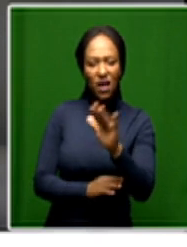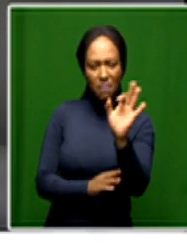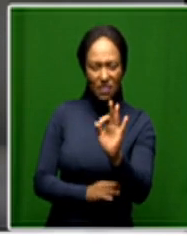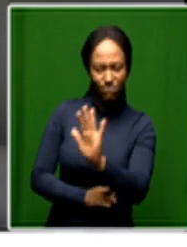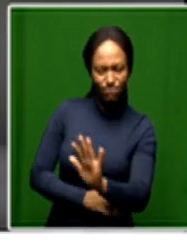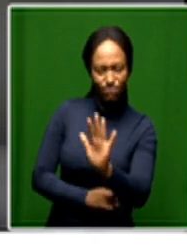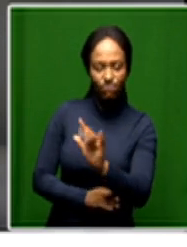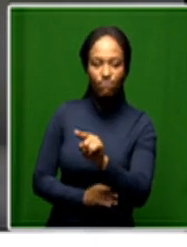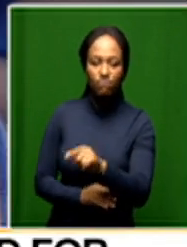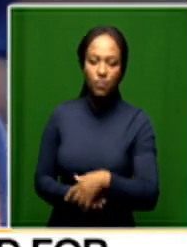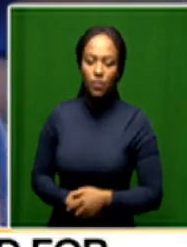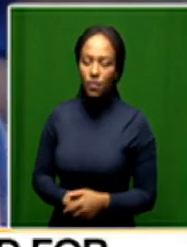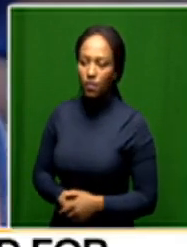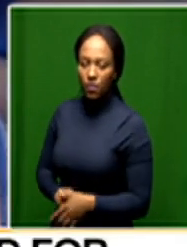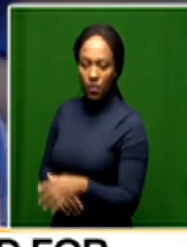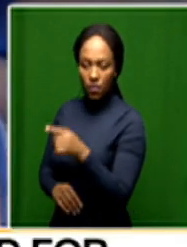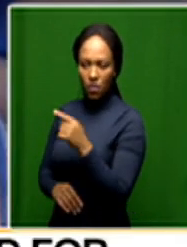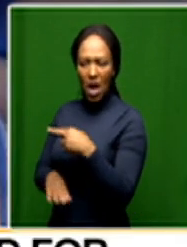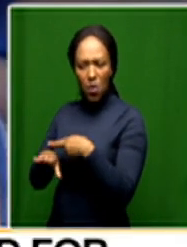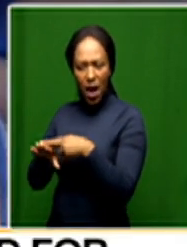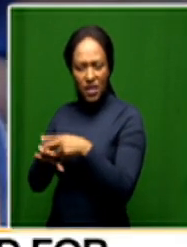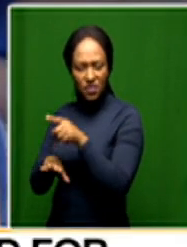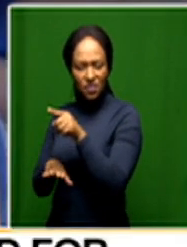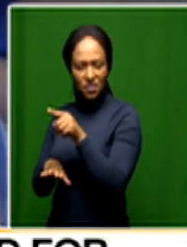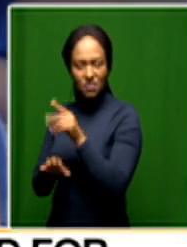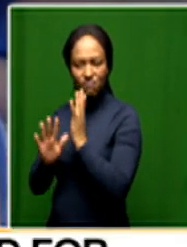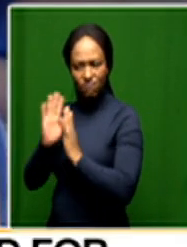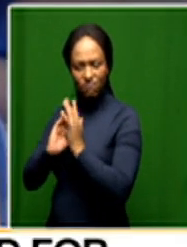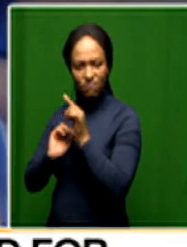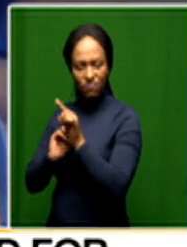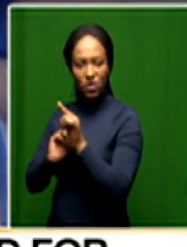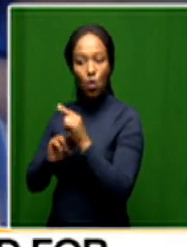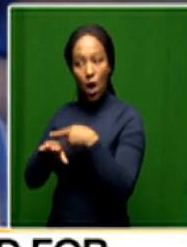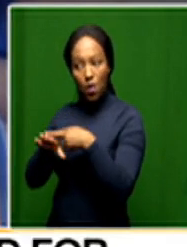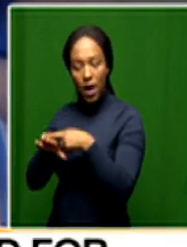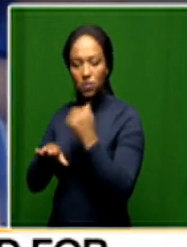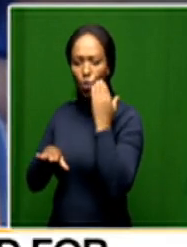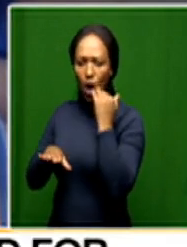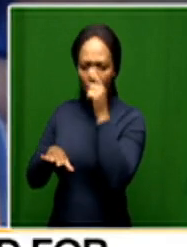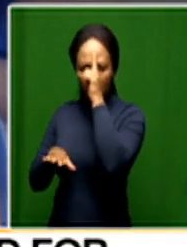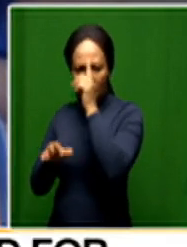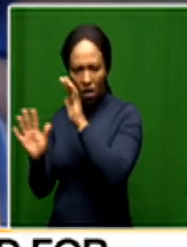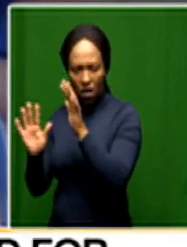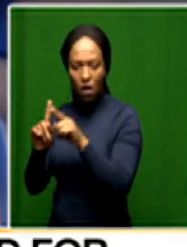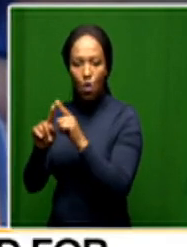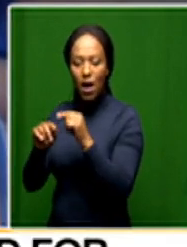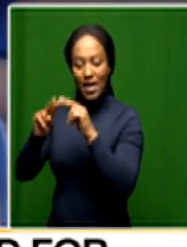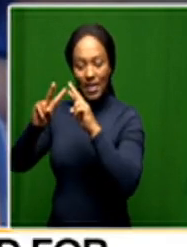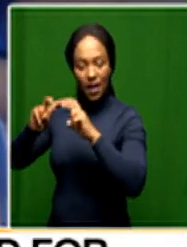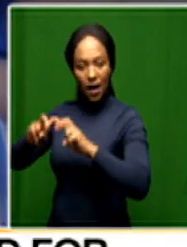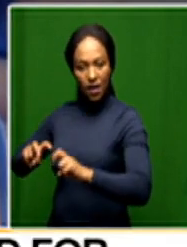55% and 65%. Marion, talk to us about race. I mean, you mentioned this because this is something that is highlighted in this particular